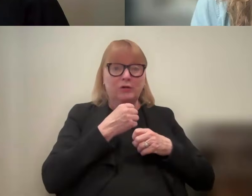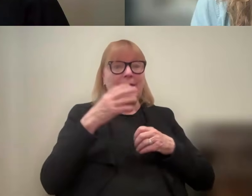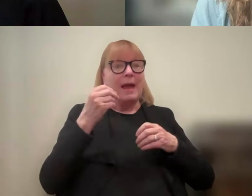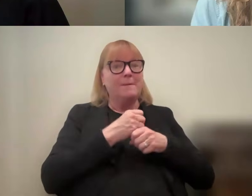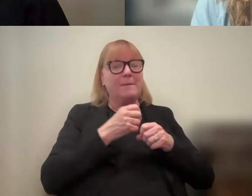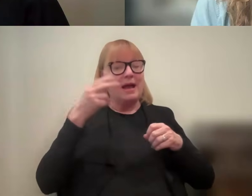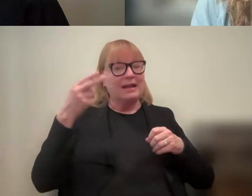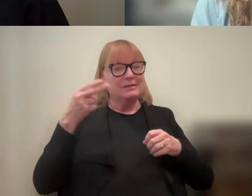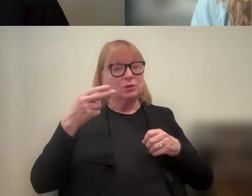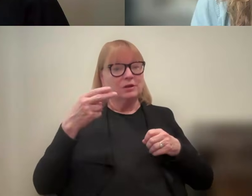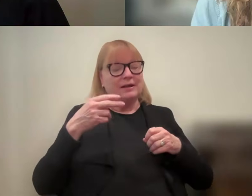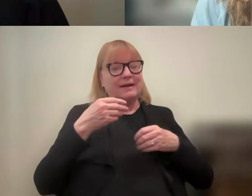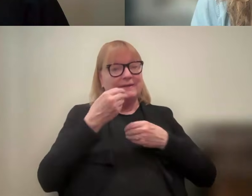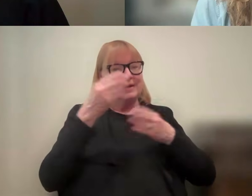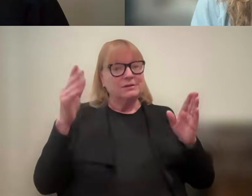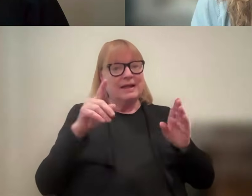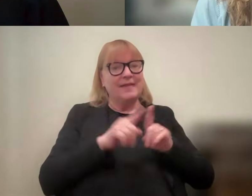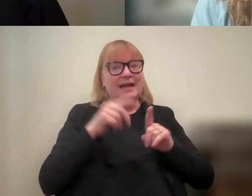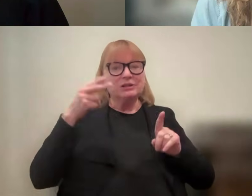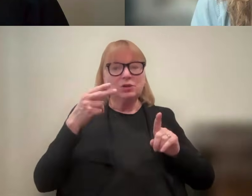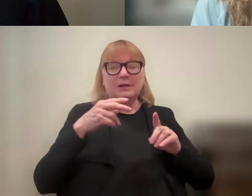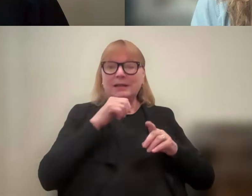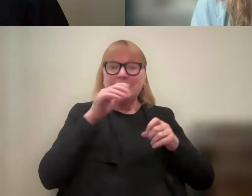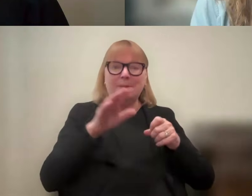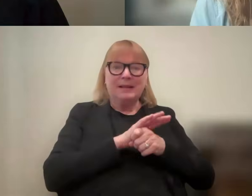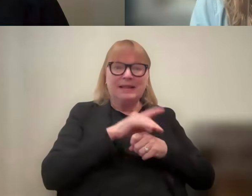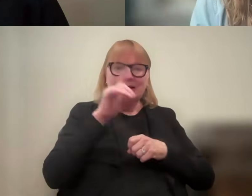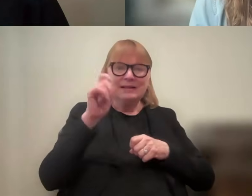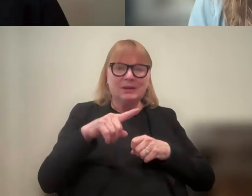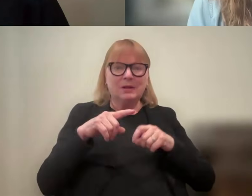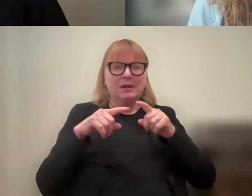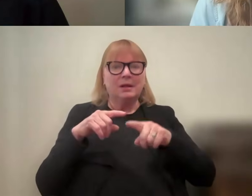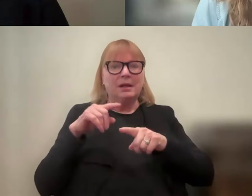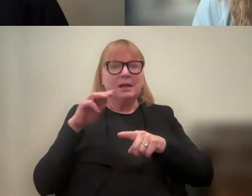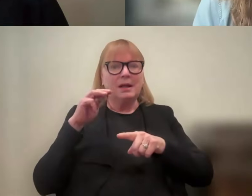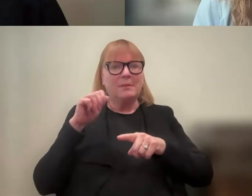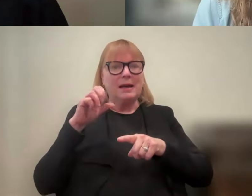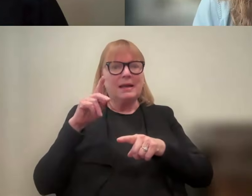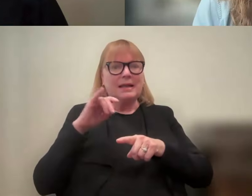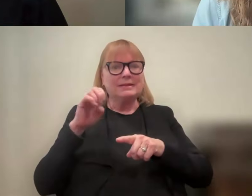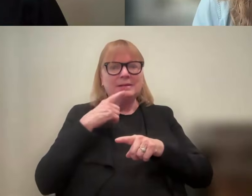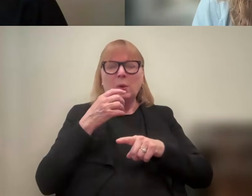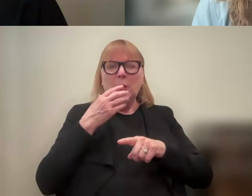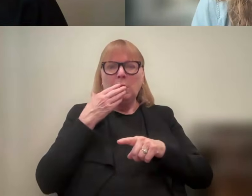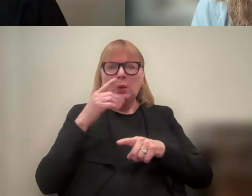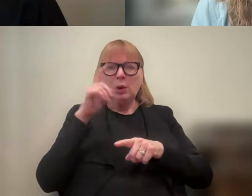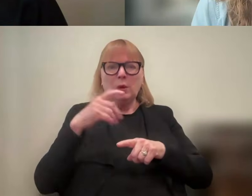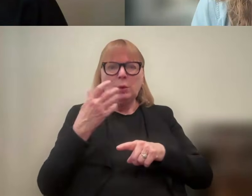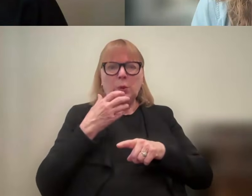the historical record of cultural heritage incomplete? Oh, that's a good